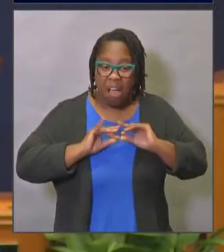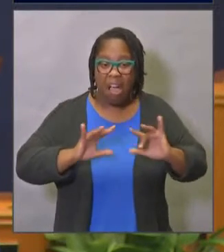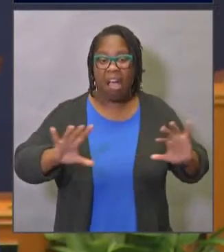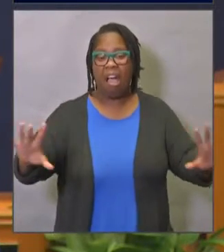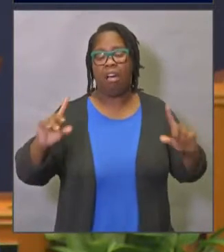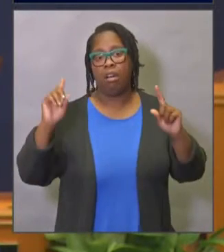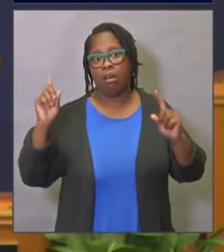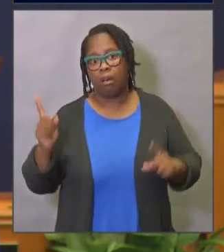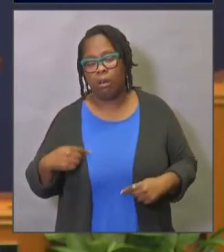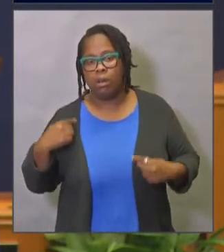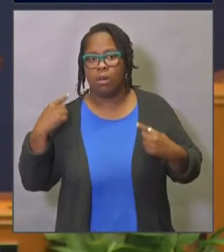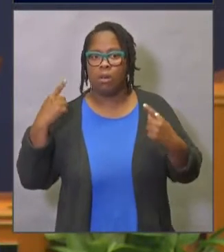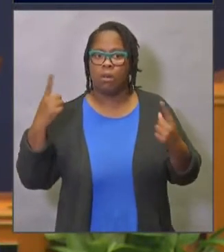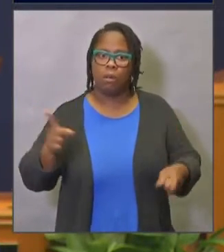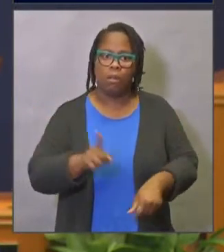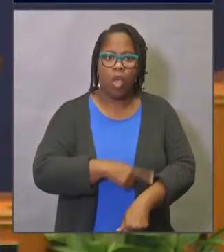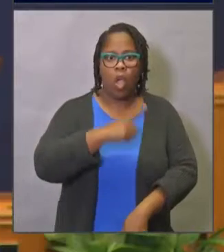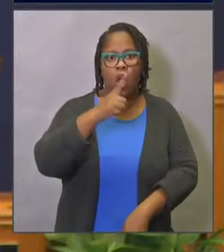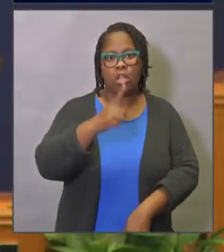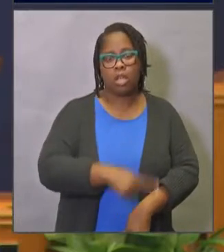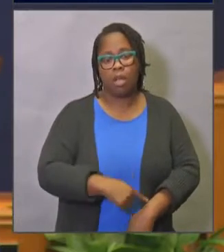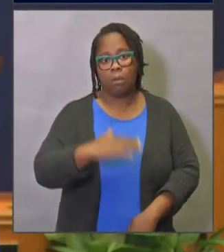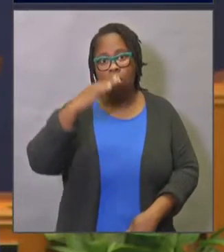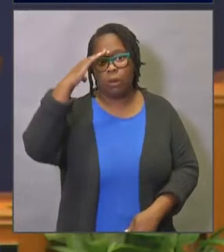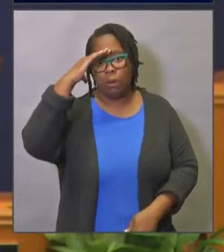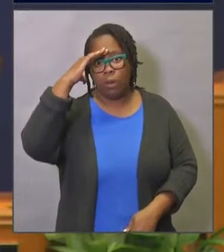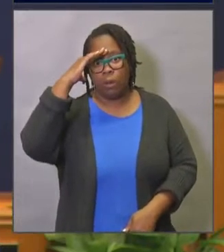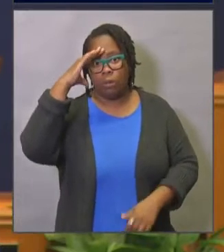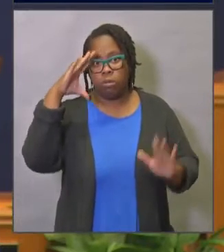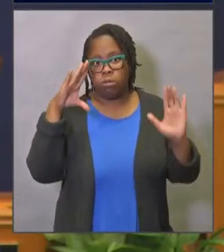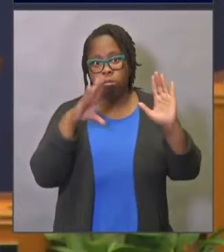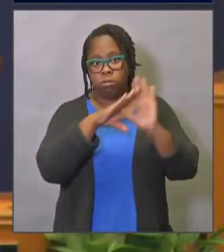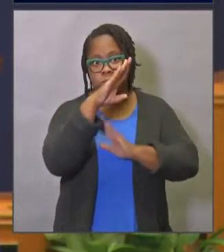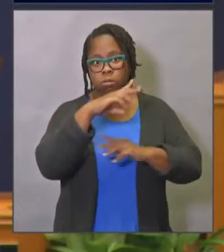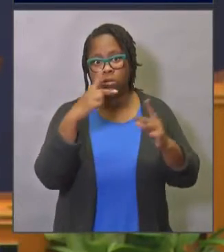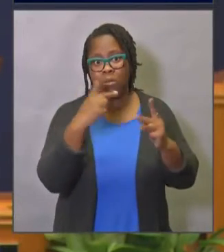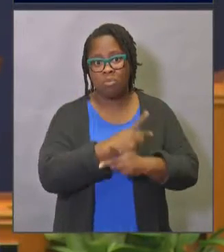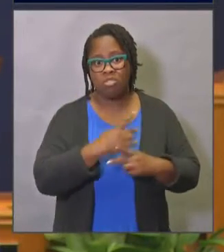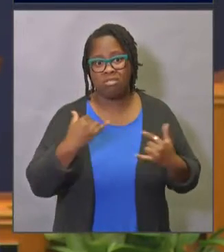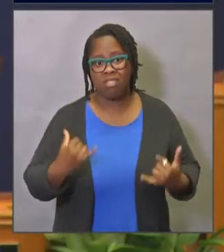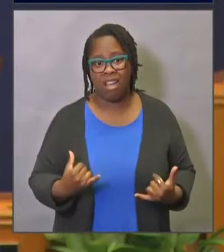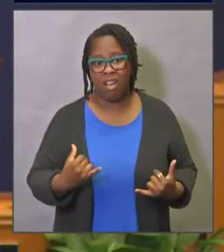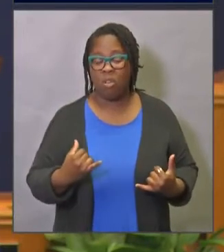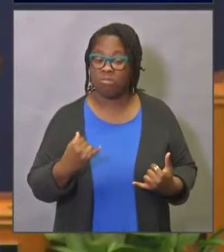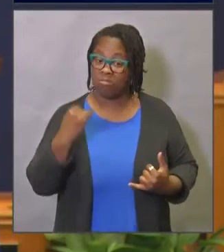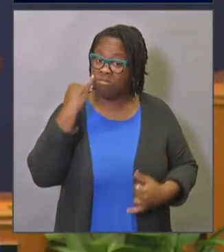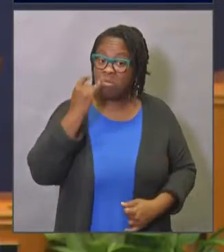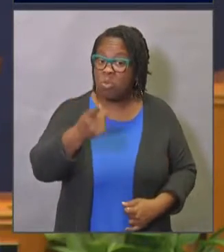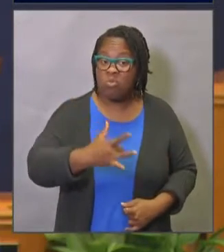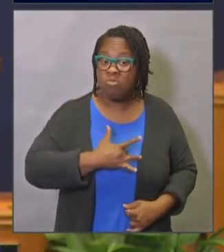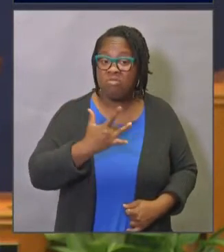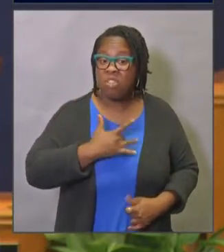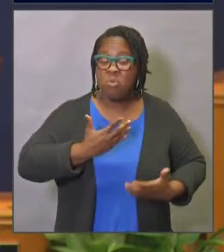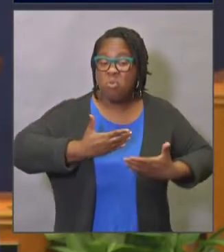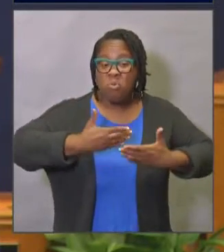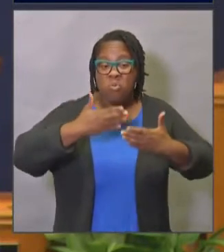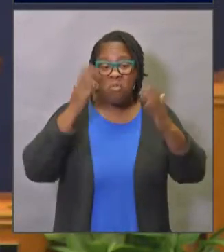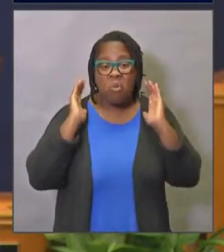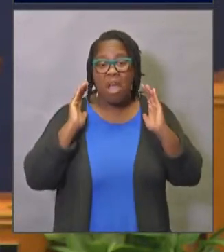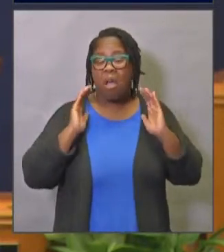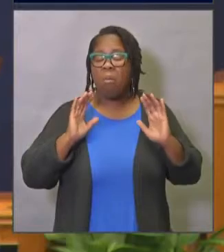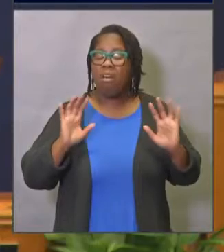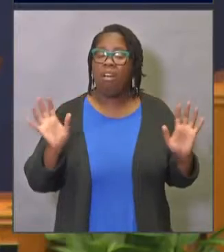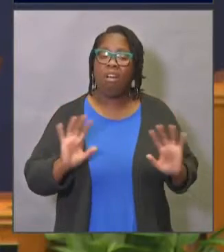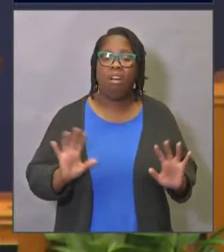long, and it's taken turns that we didn't expect. If you're feeling overwhelmed, please know that help is available.